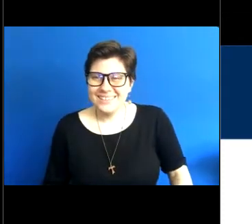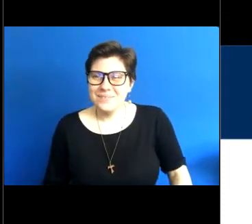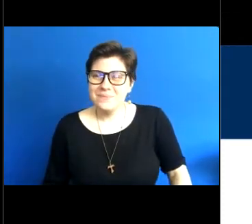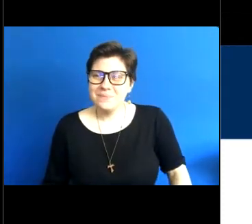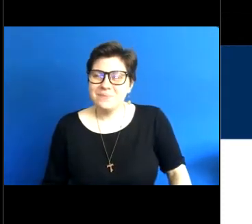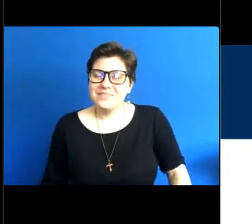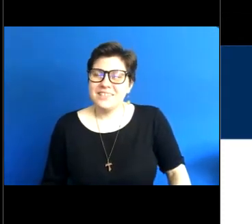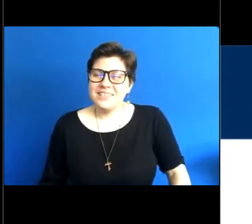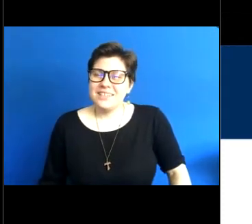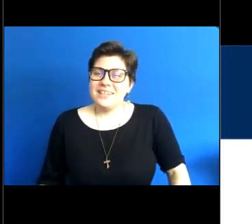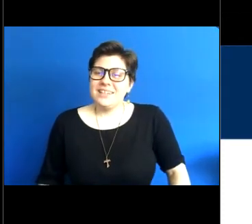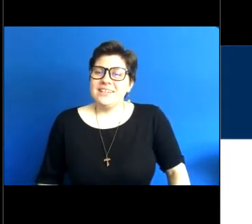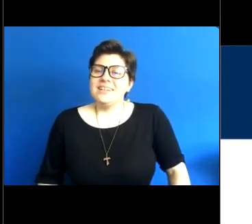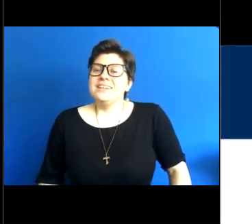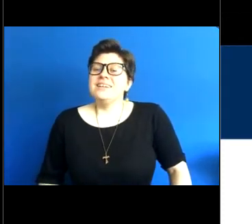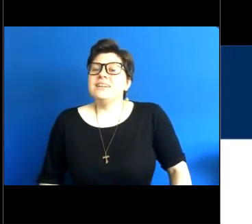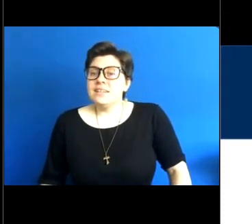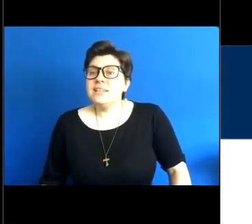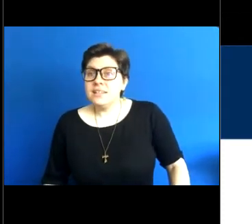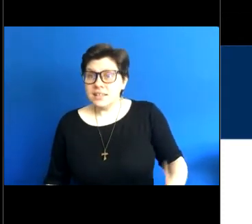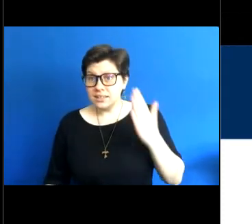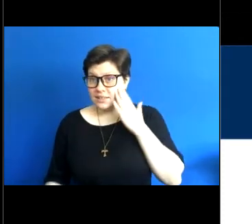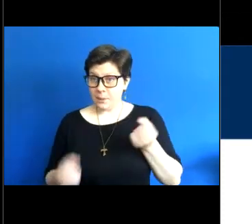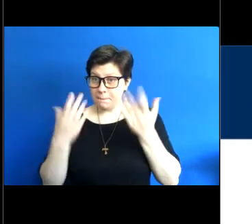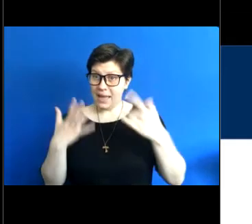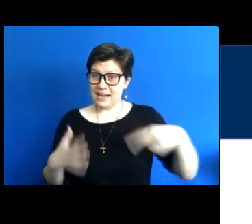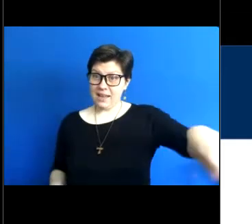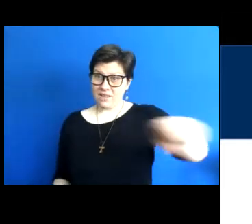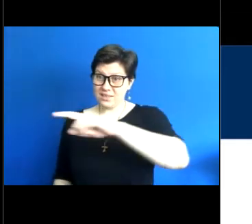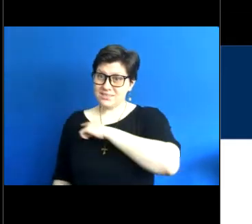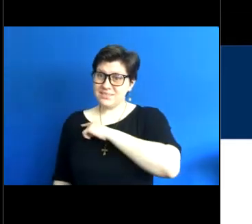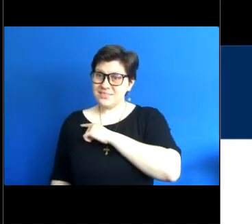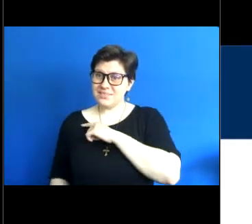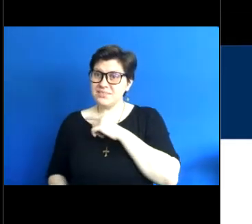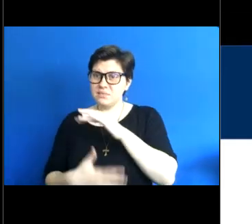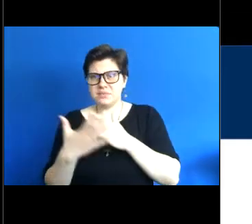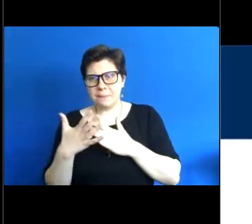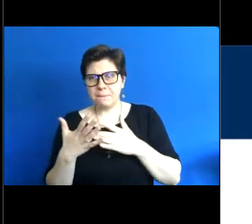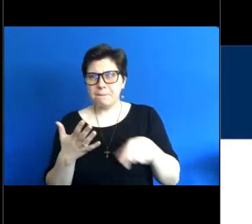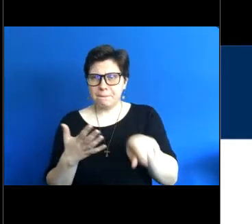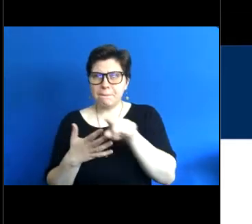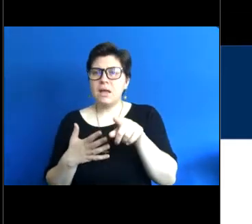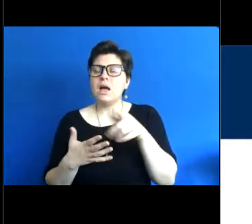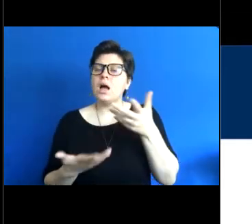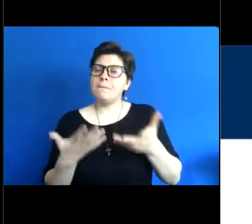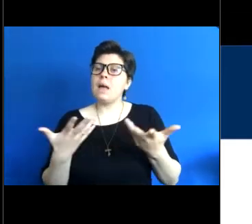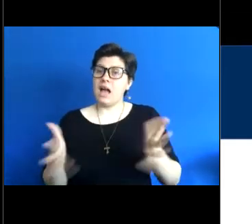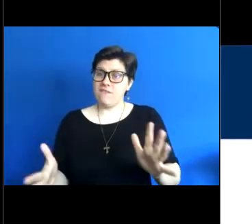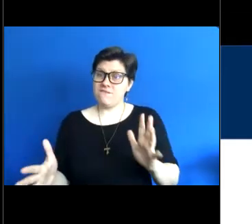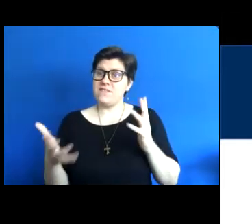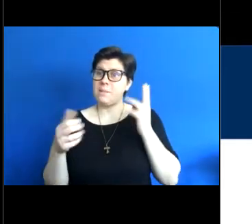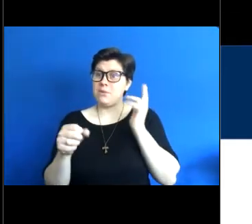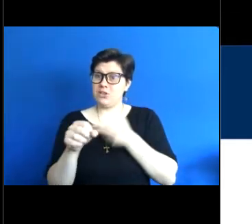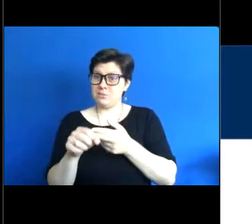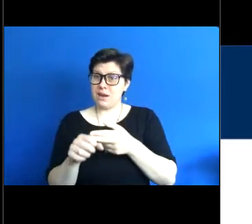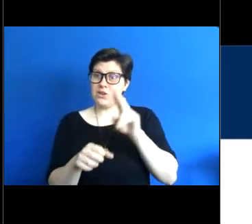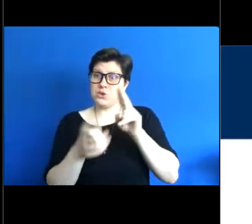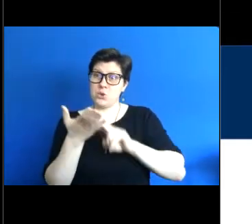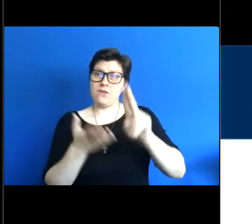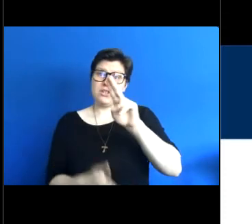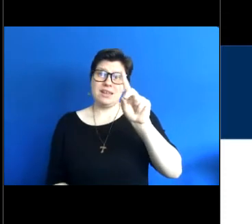So I know many of us here, and perhaps some have participated in the University of